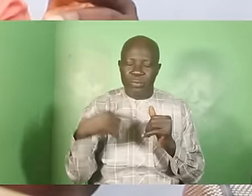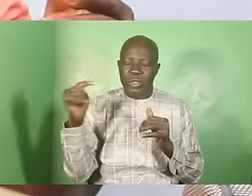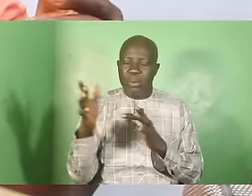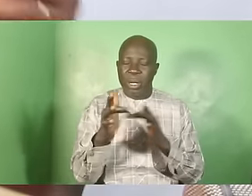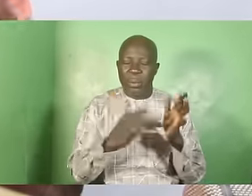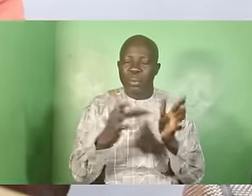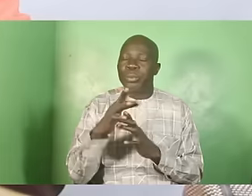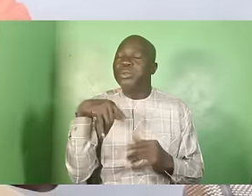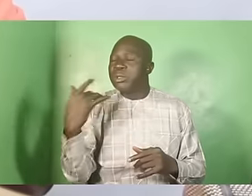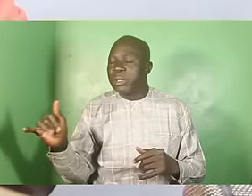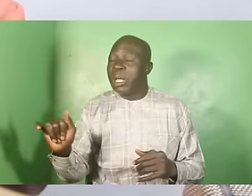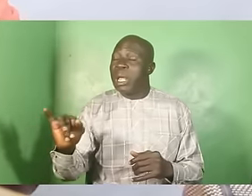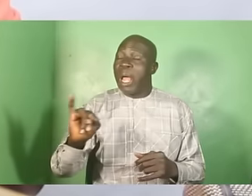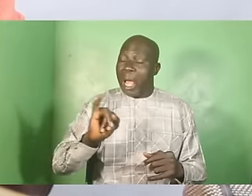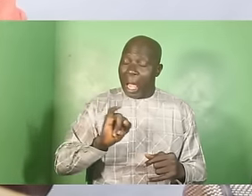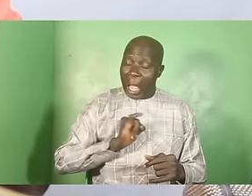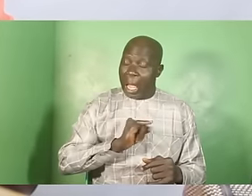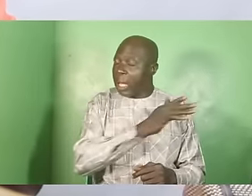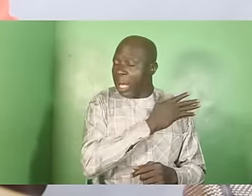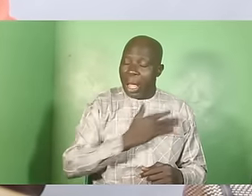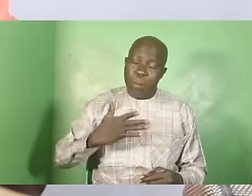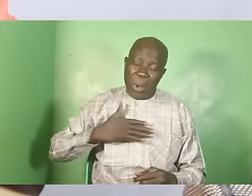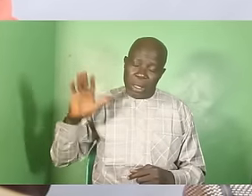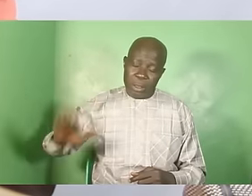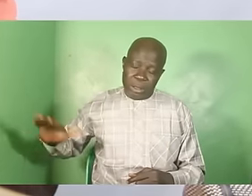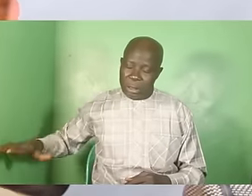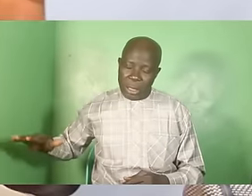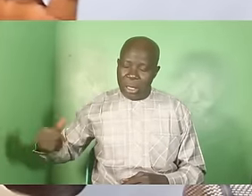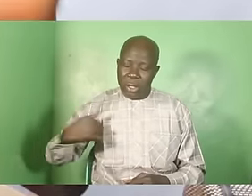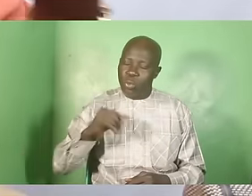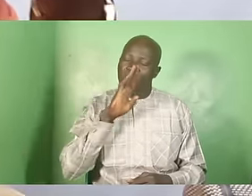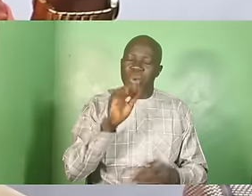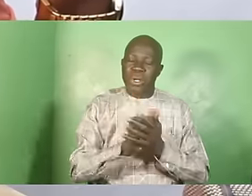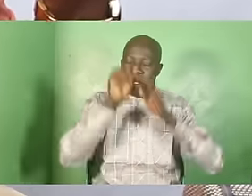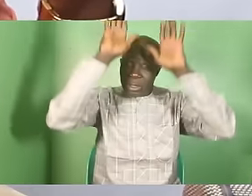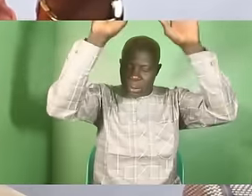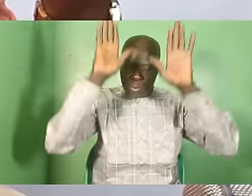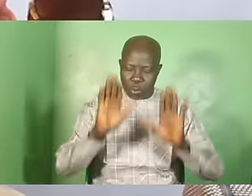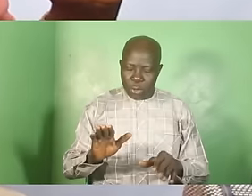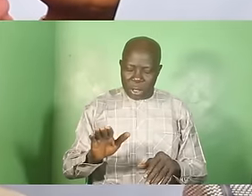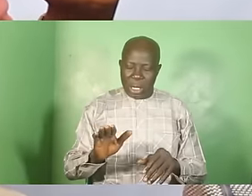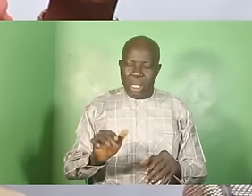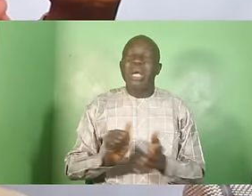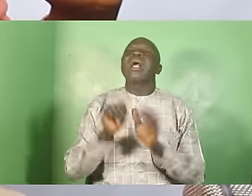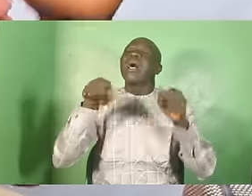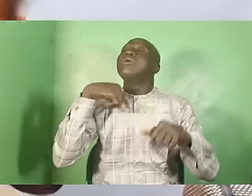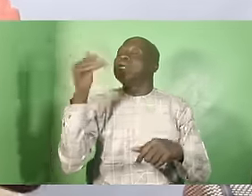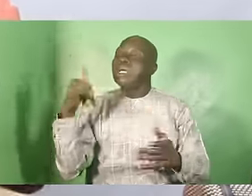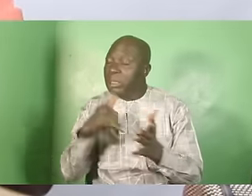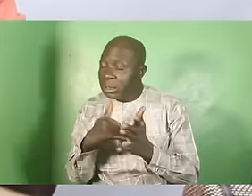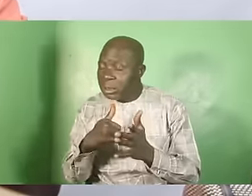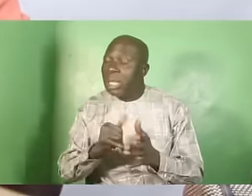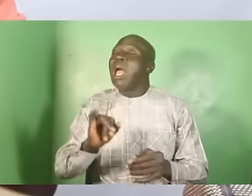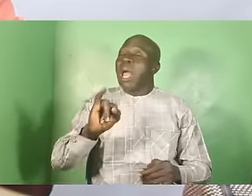The Bible says, "Eme ati a woman." As for me and my children, our food is same. We are for signs of wonders. So the same. Can you say